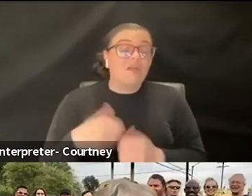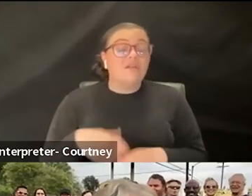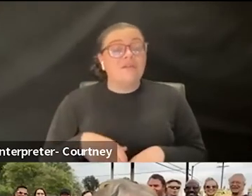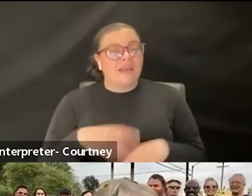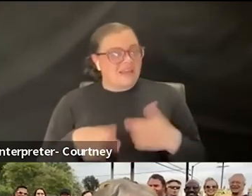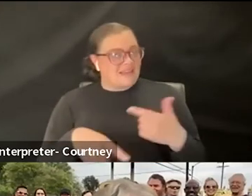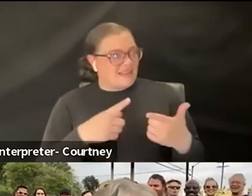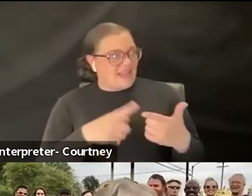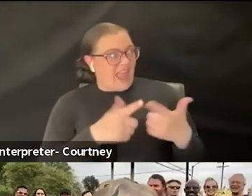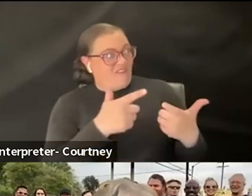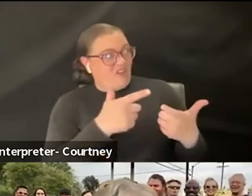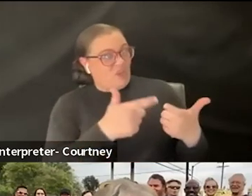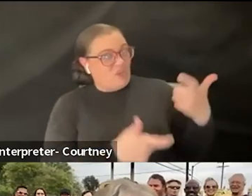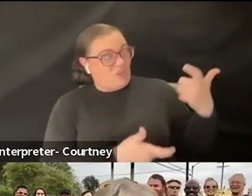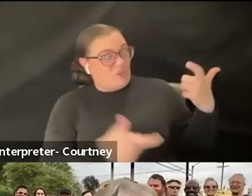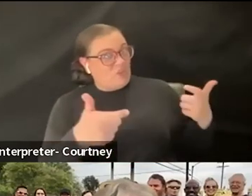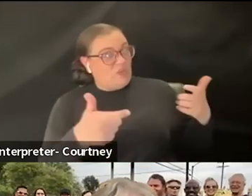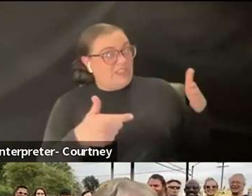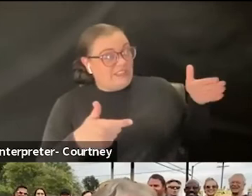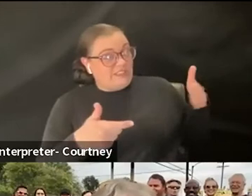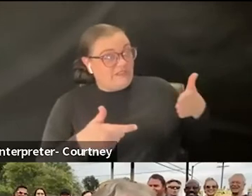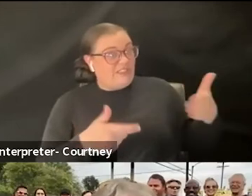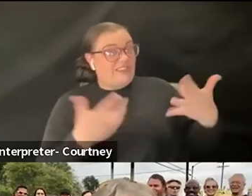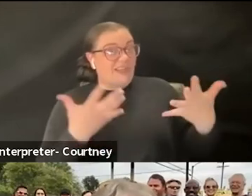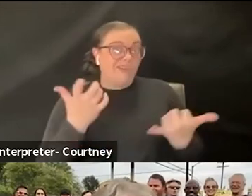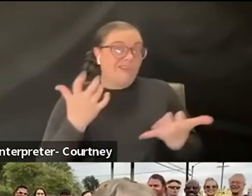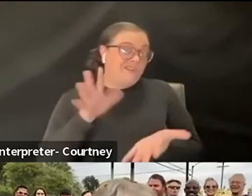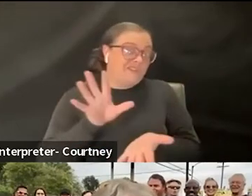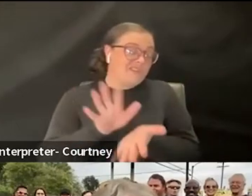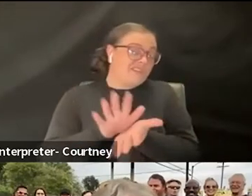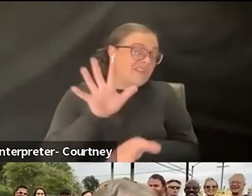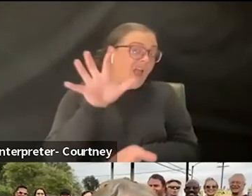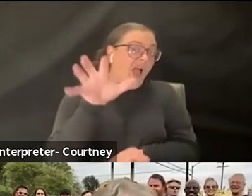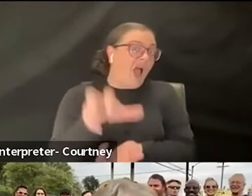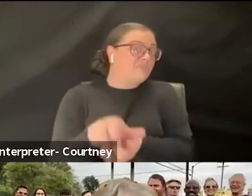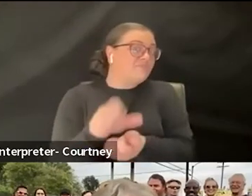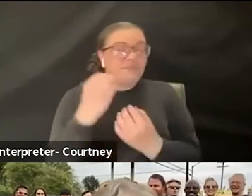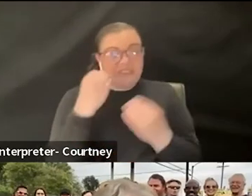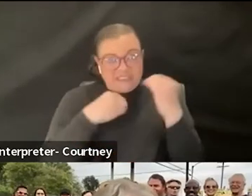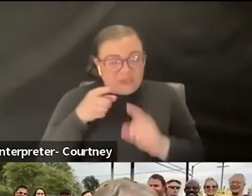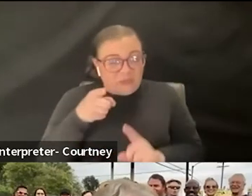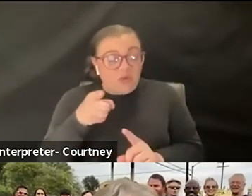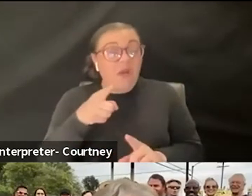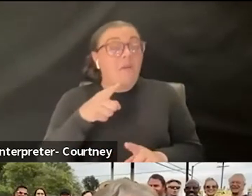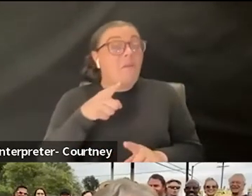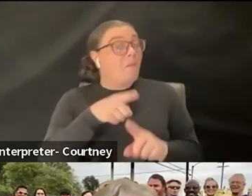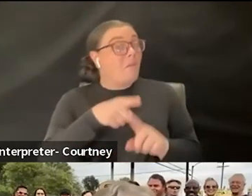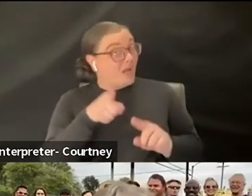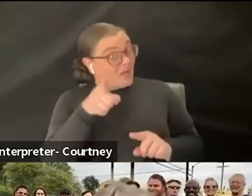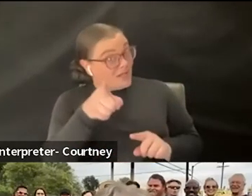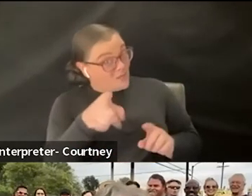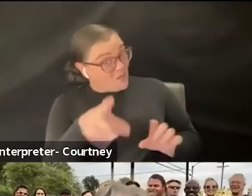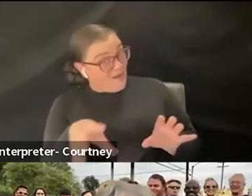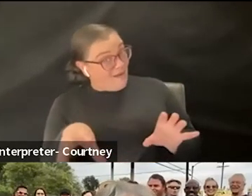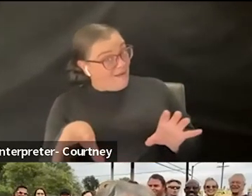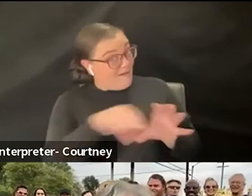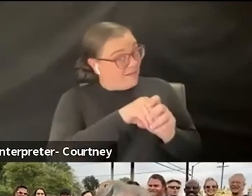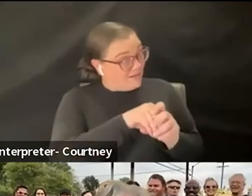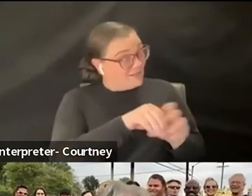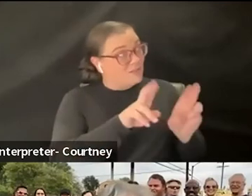in a union, the huge fish becomes all of the members that